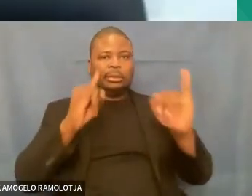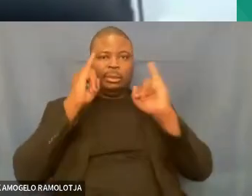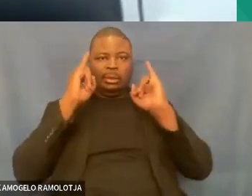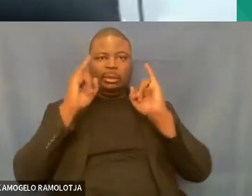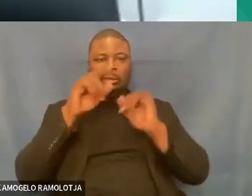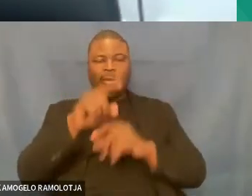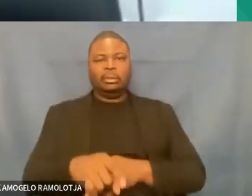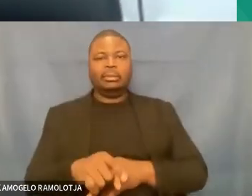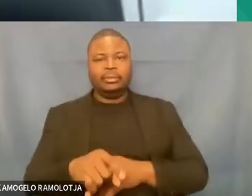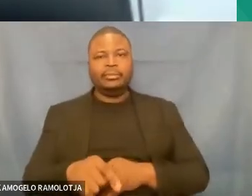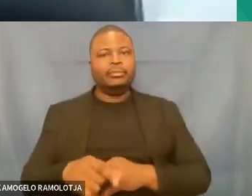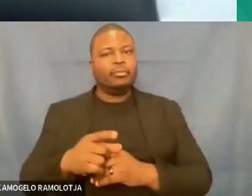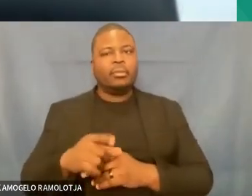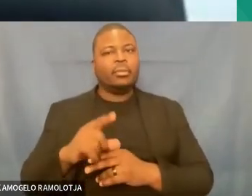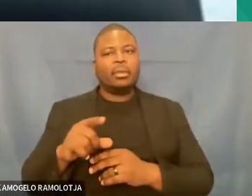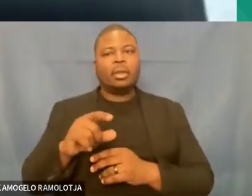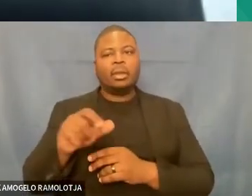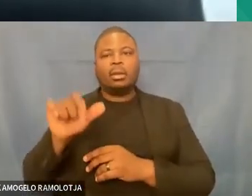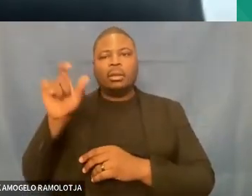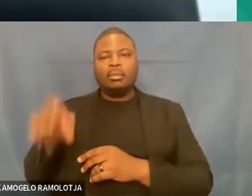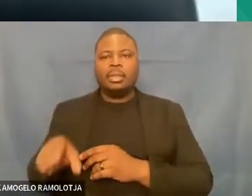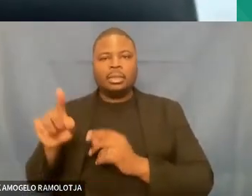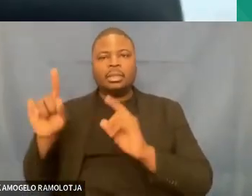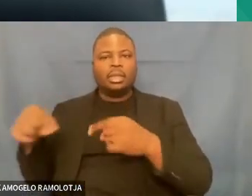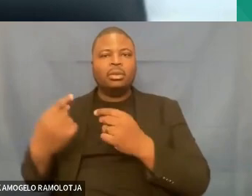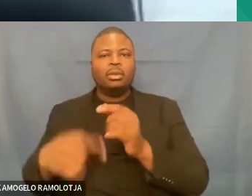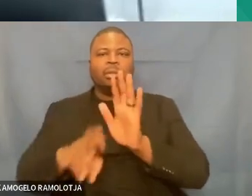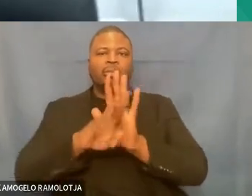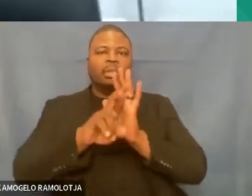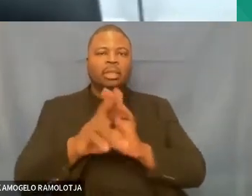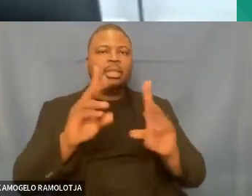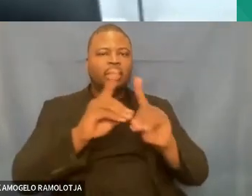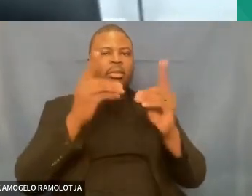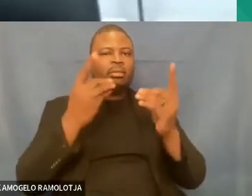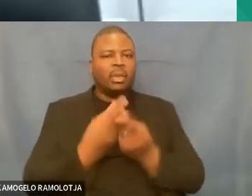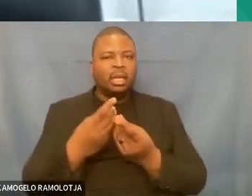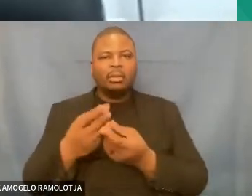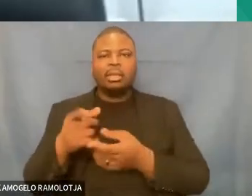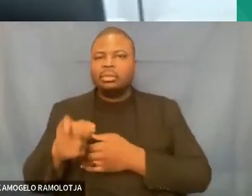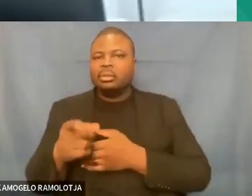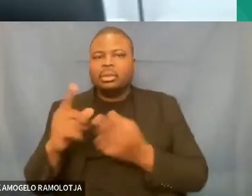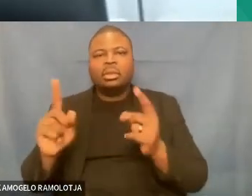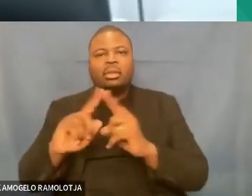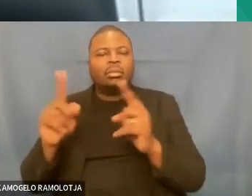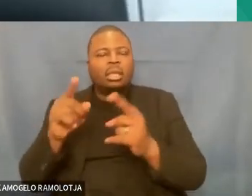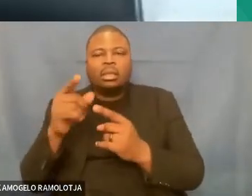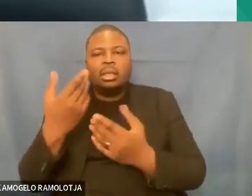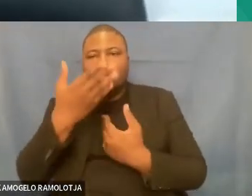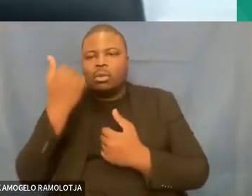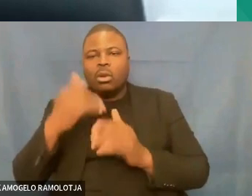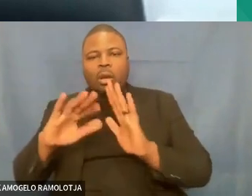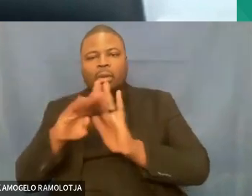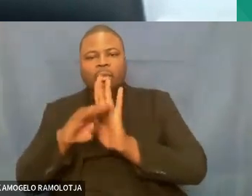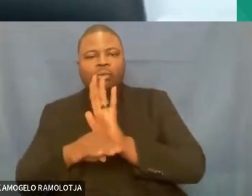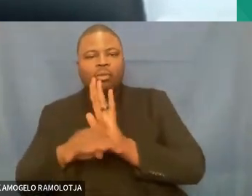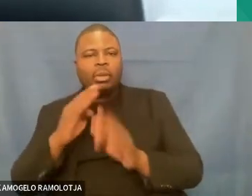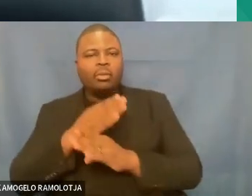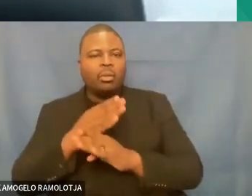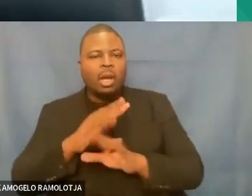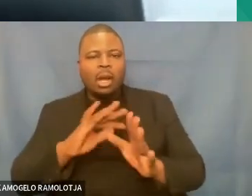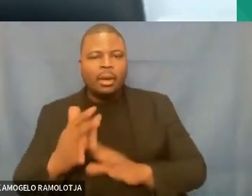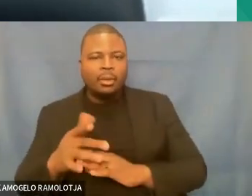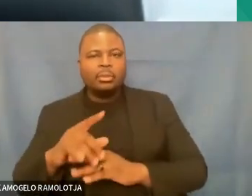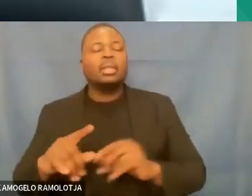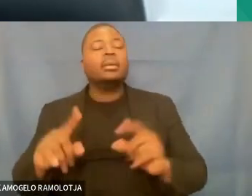cannot speak for the department and cannot give the accurate picture of how the program runs. And, you know, because also all of